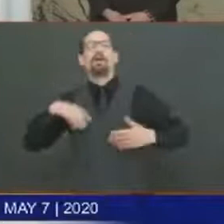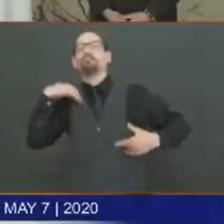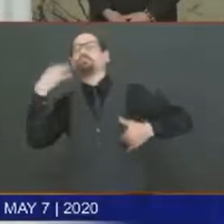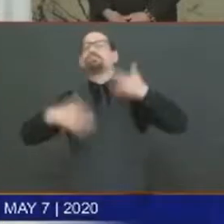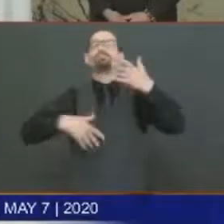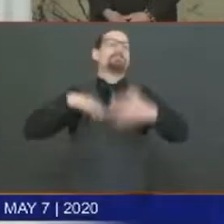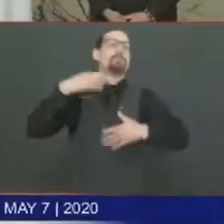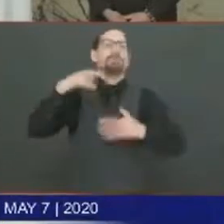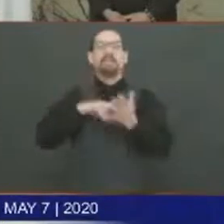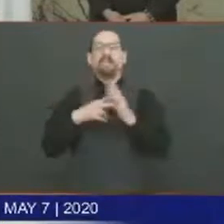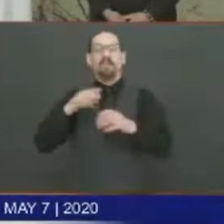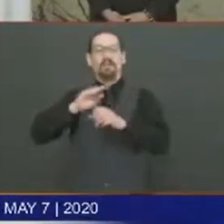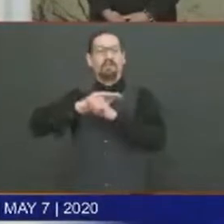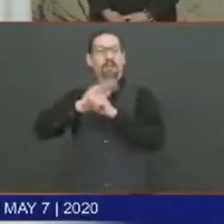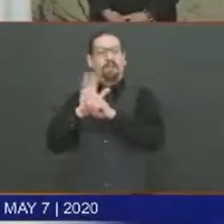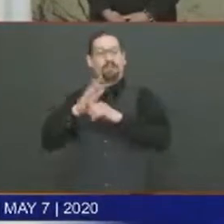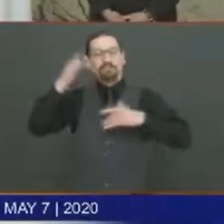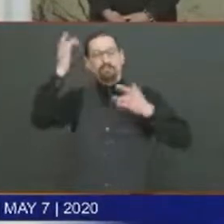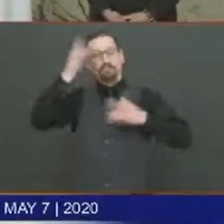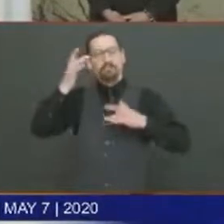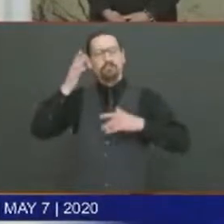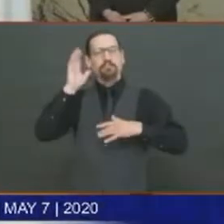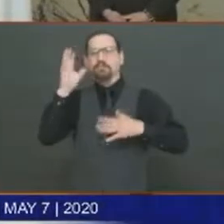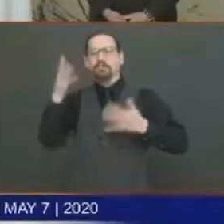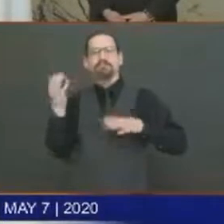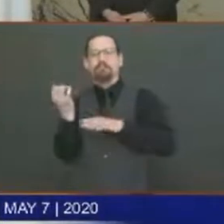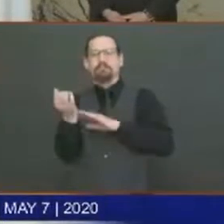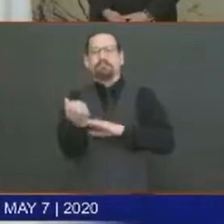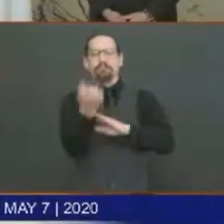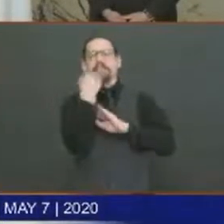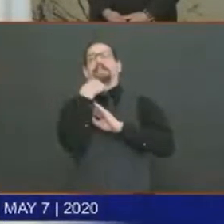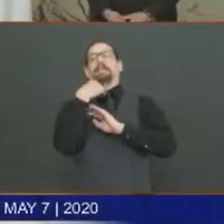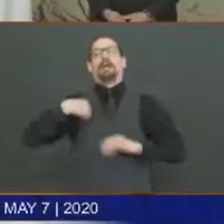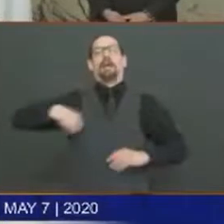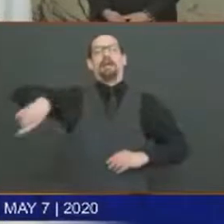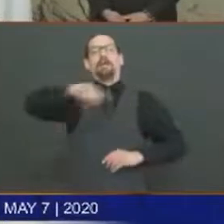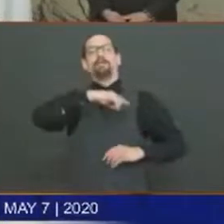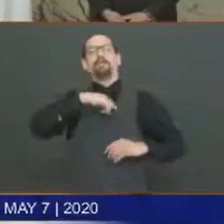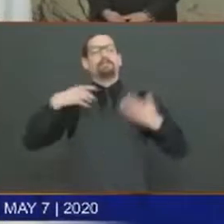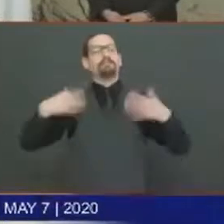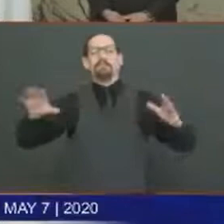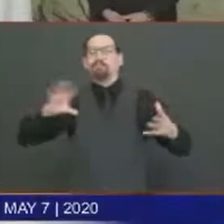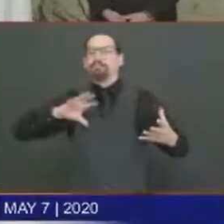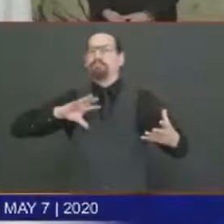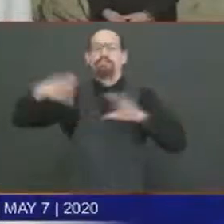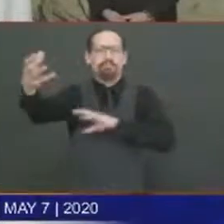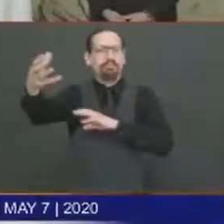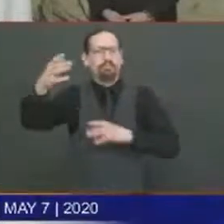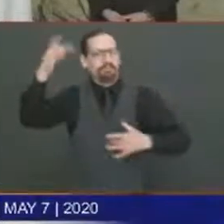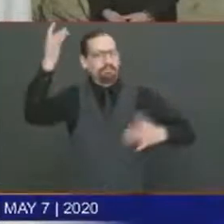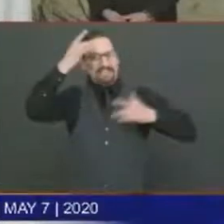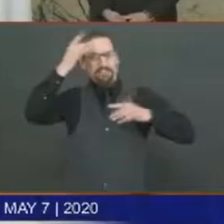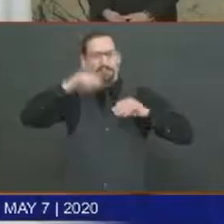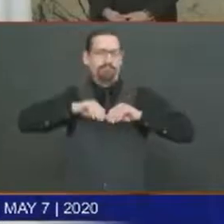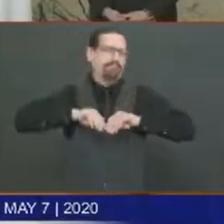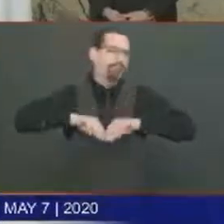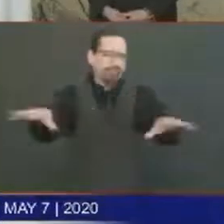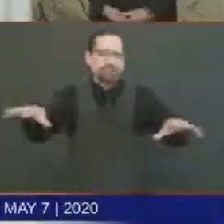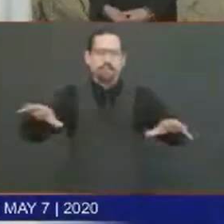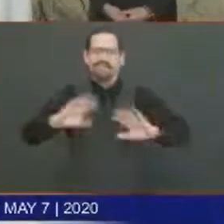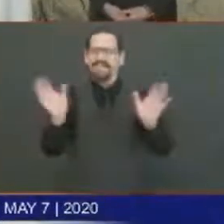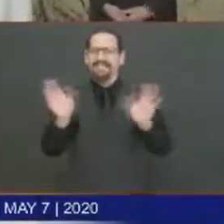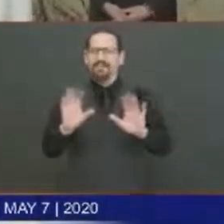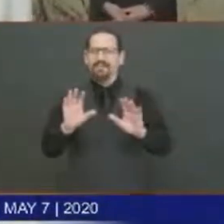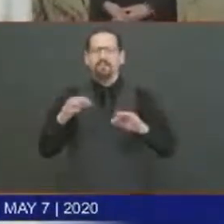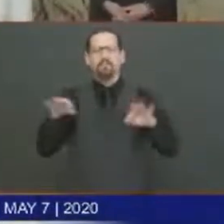trouble. So to that end, what we're going to start doing now is testing our systems. We've